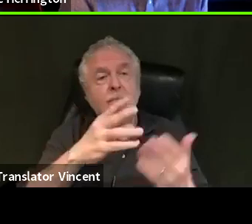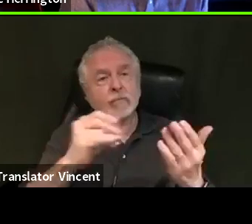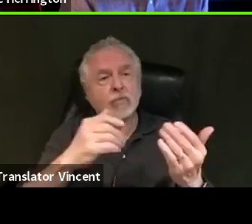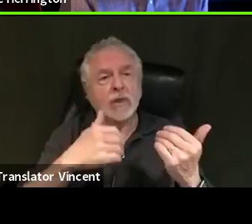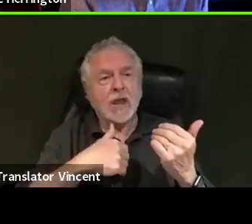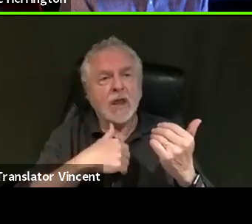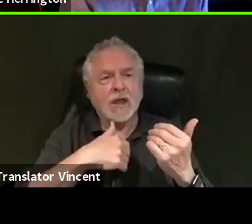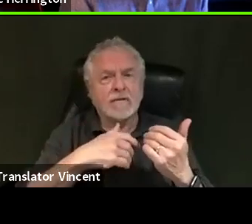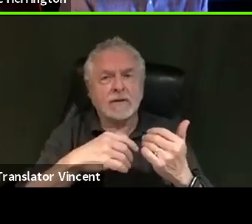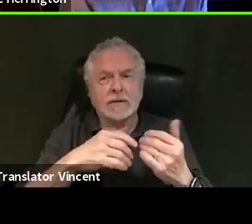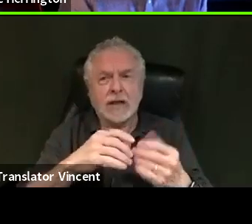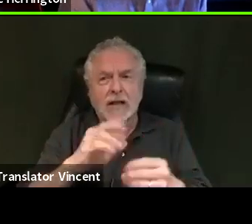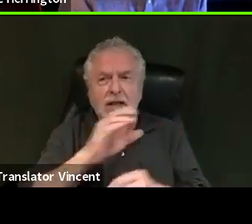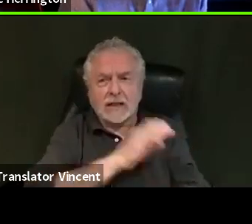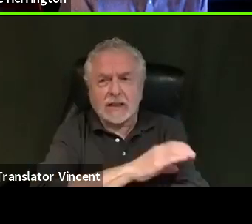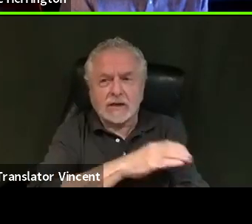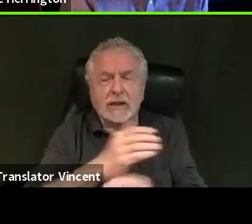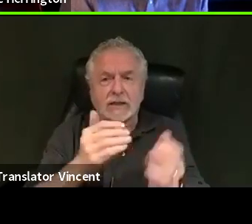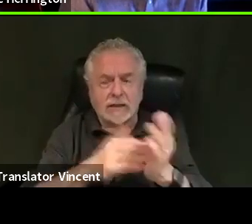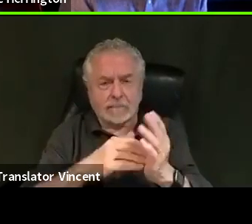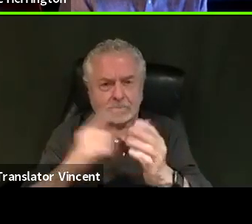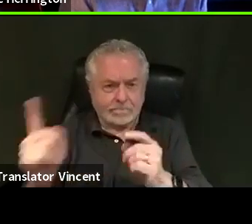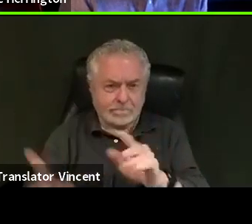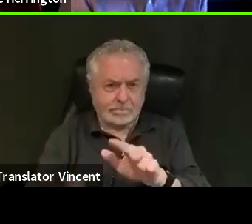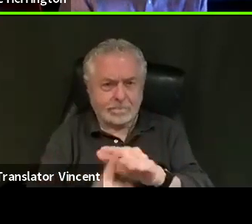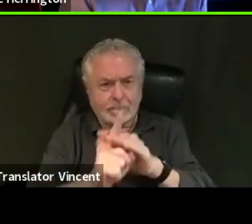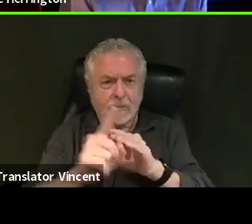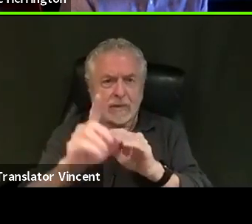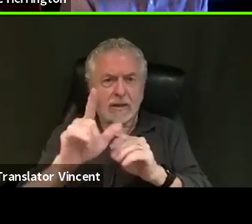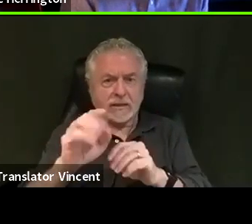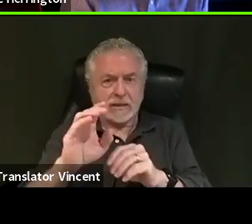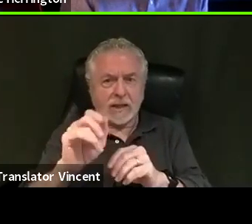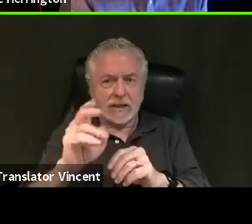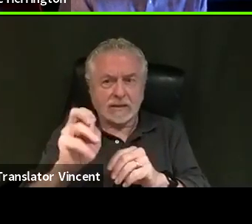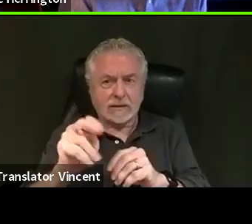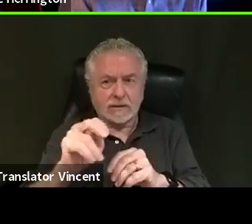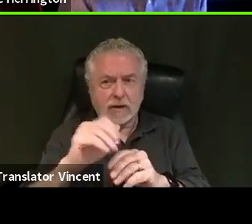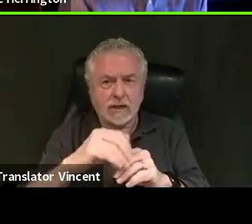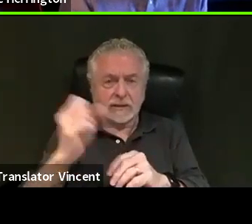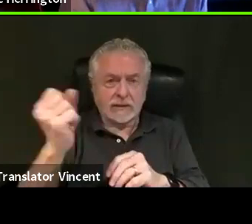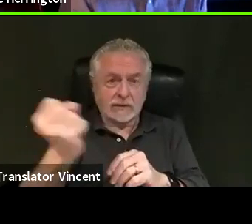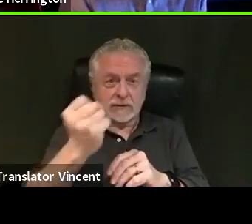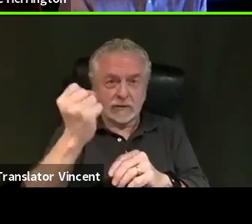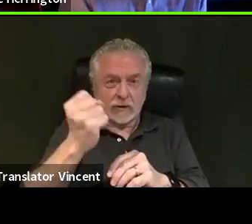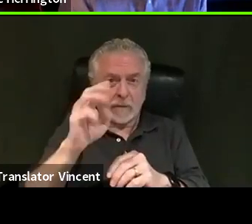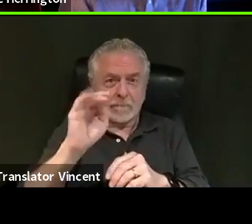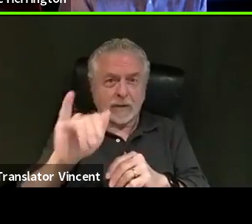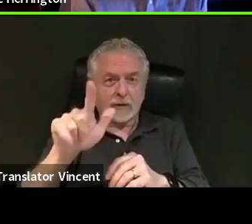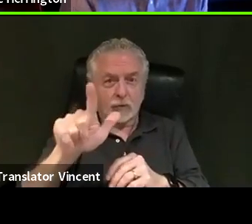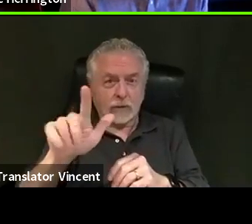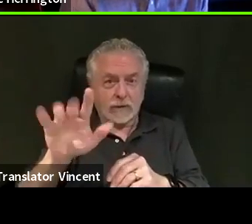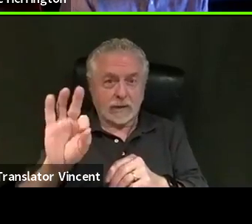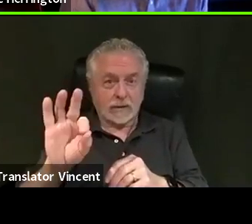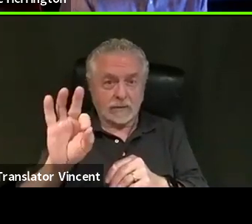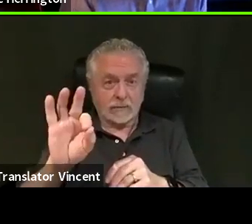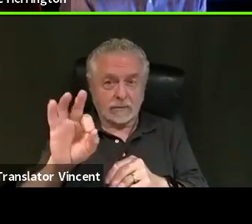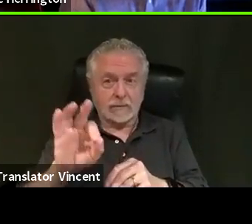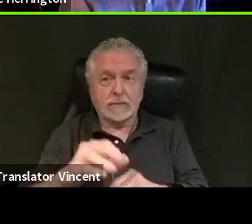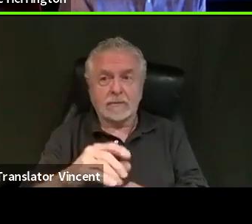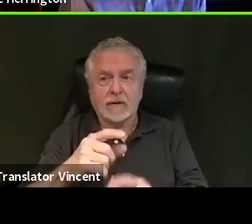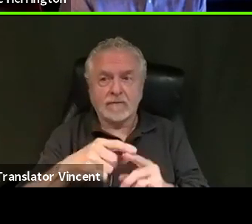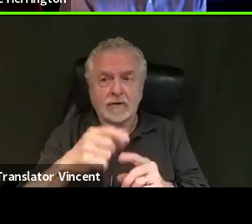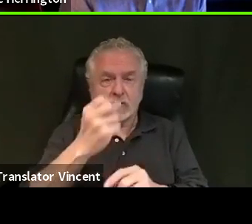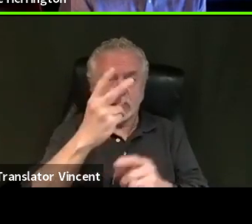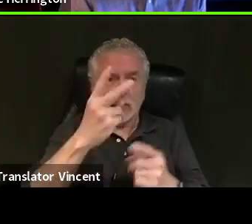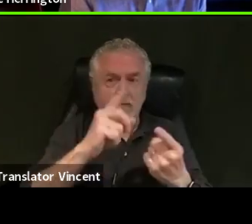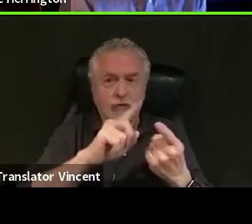have a curative clinic, once again, coming back to LC Allen on Saturday, May 29th from